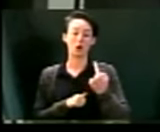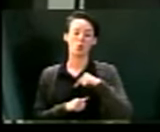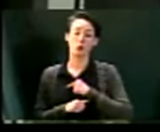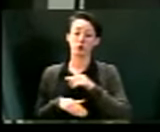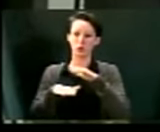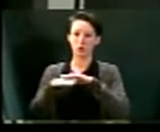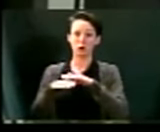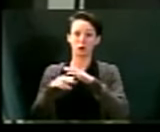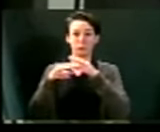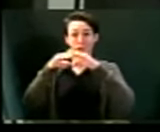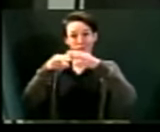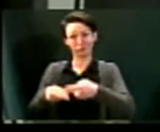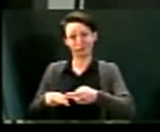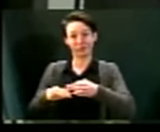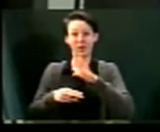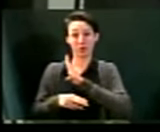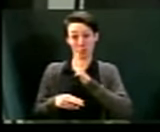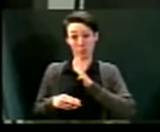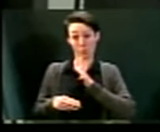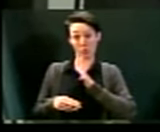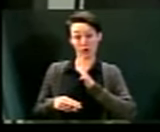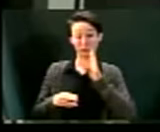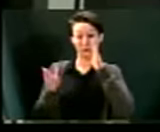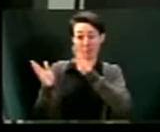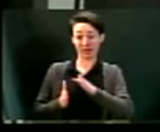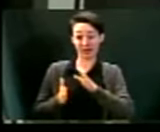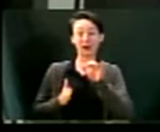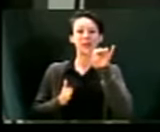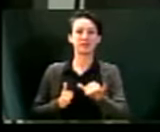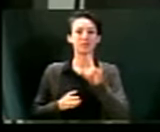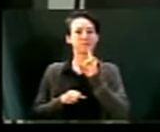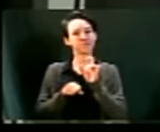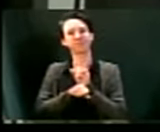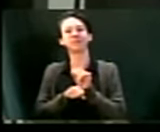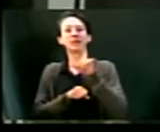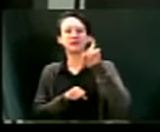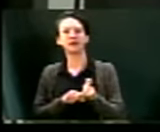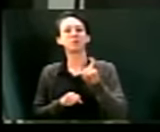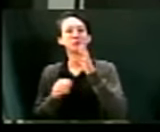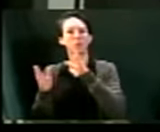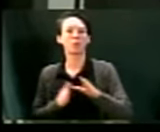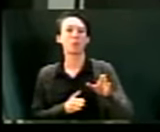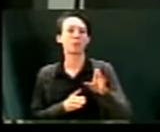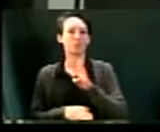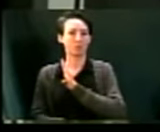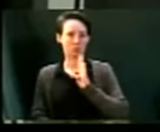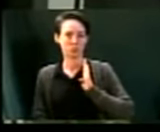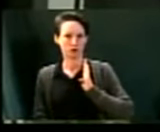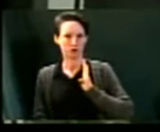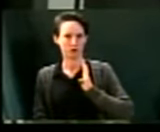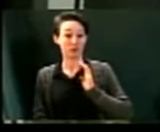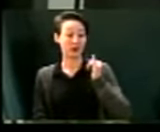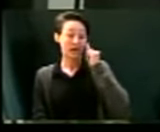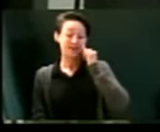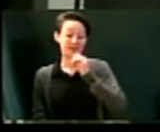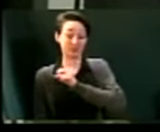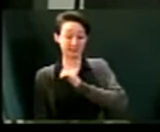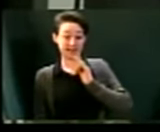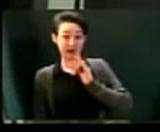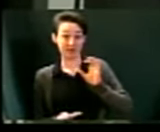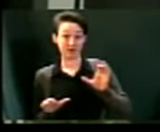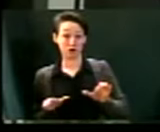the board's plan, it needs to be the board's plan. If we are going to have the staff do it, the staff needs to do